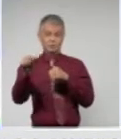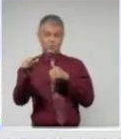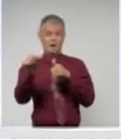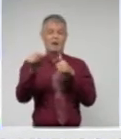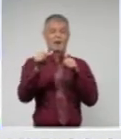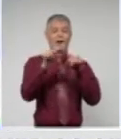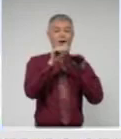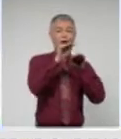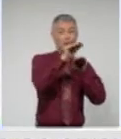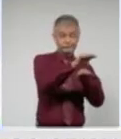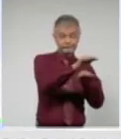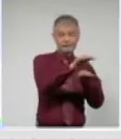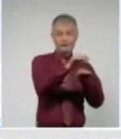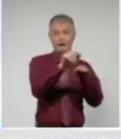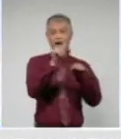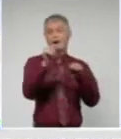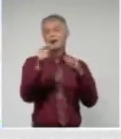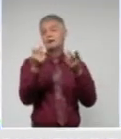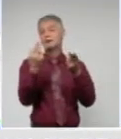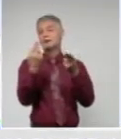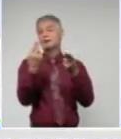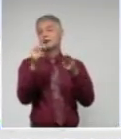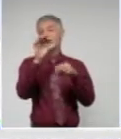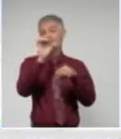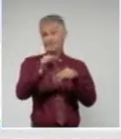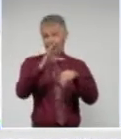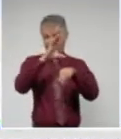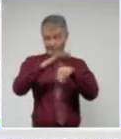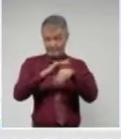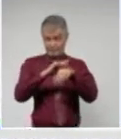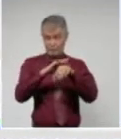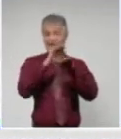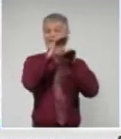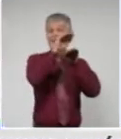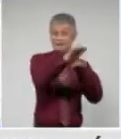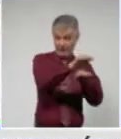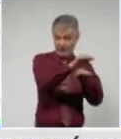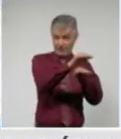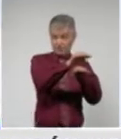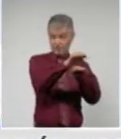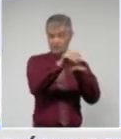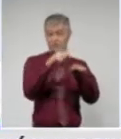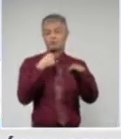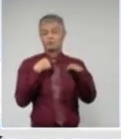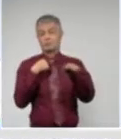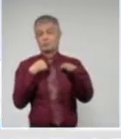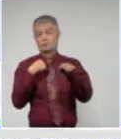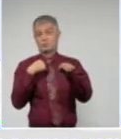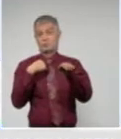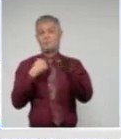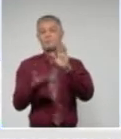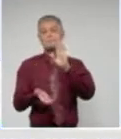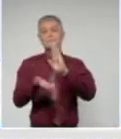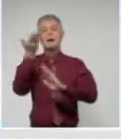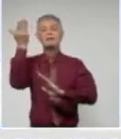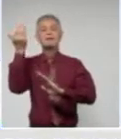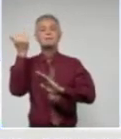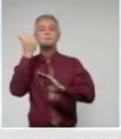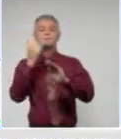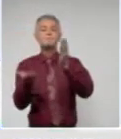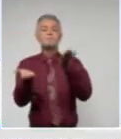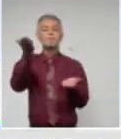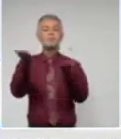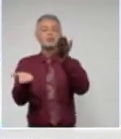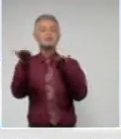Today, 4 patients being treated in Havana and Camagüey continue to be in a critical state.